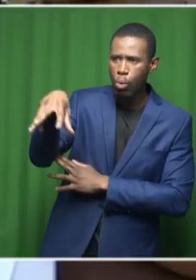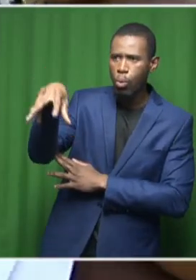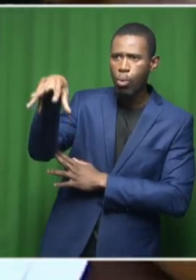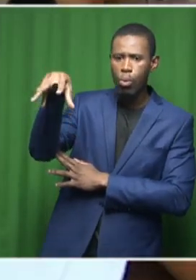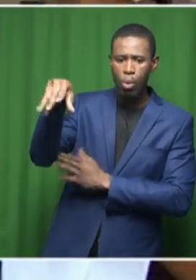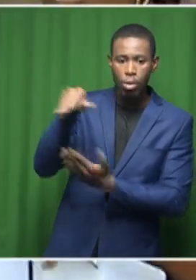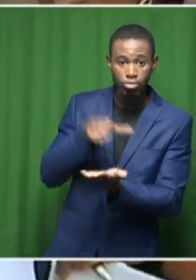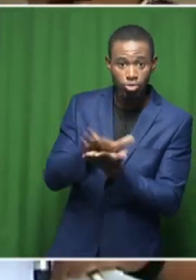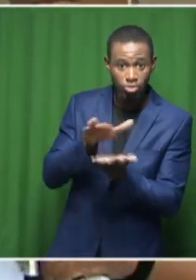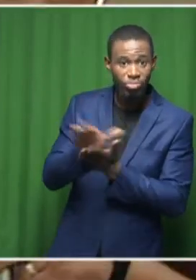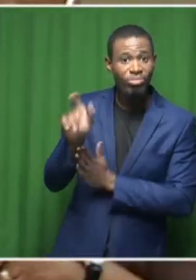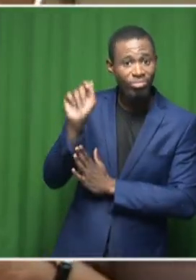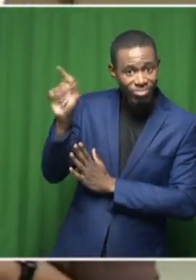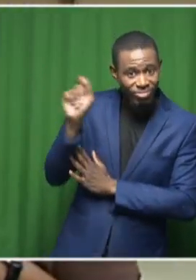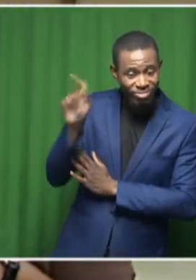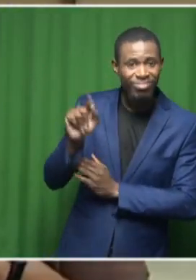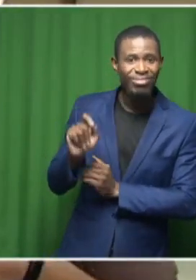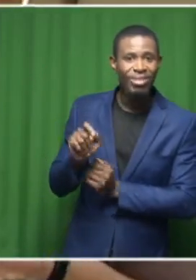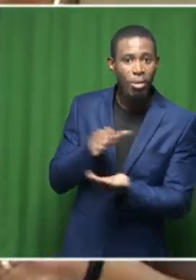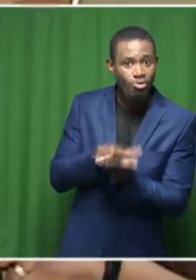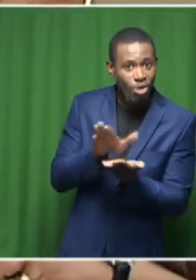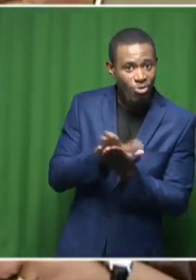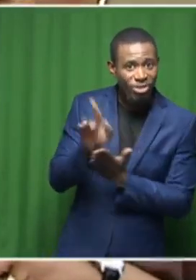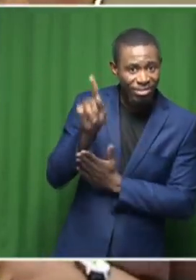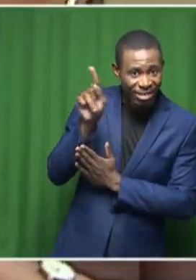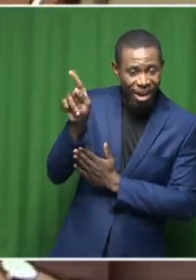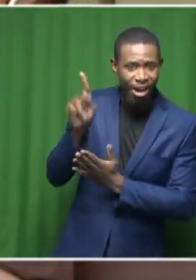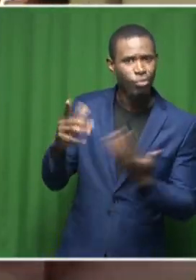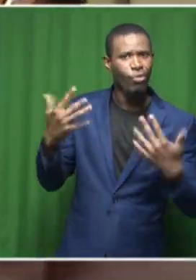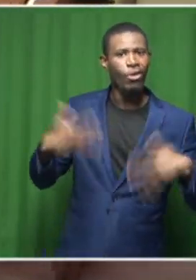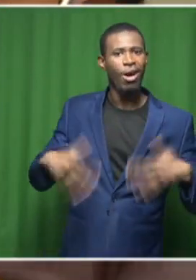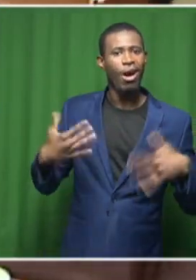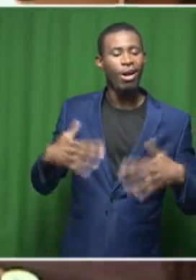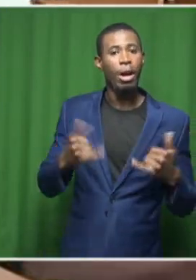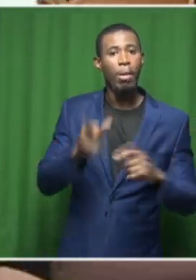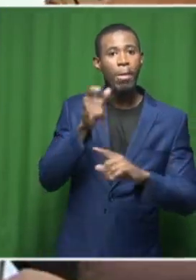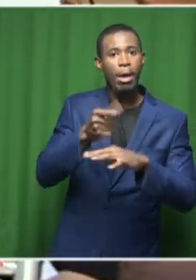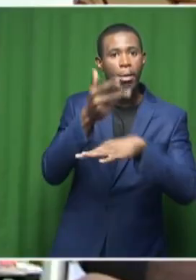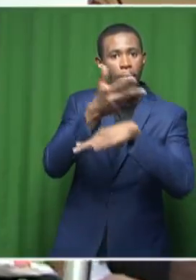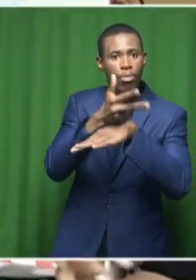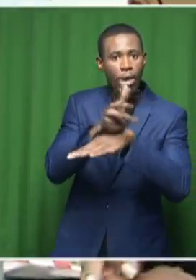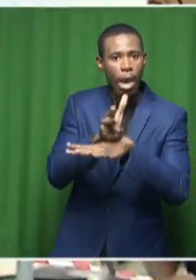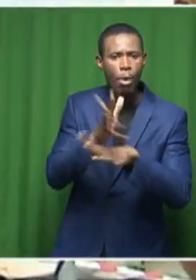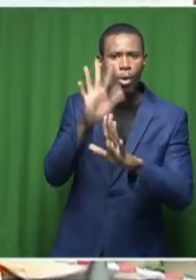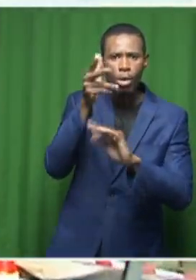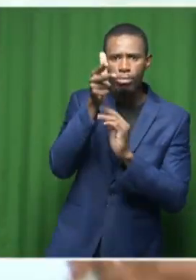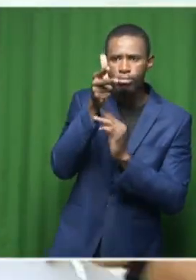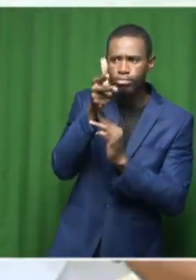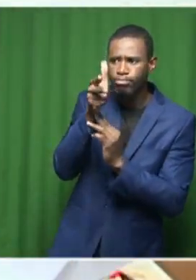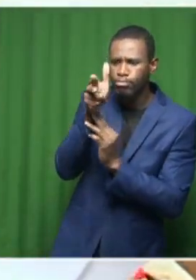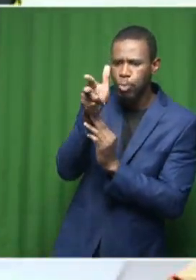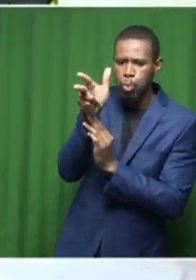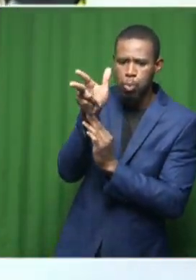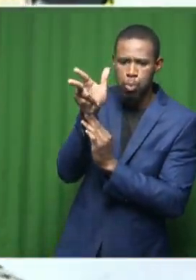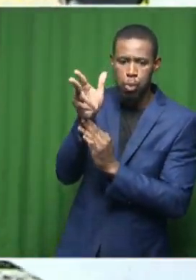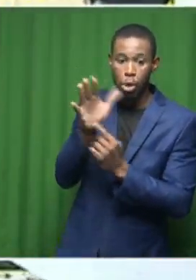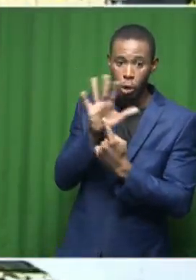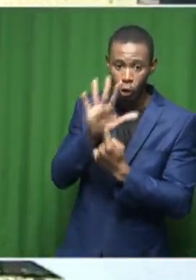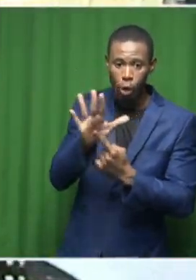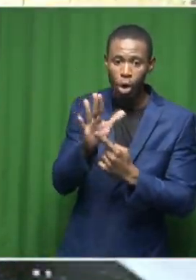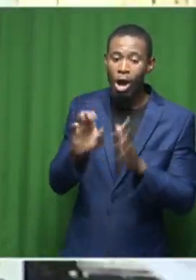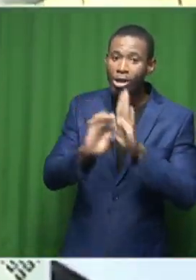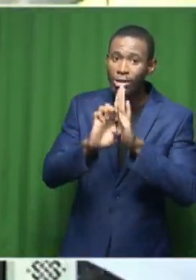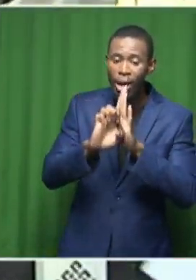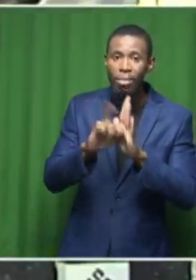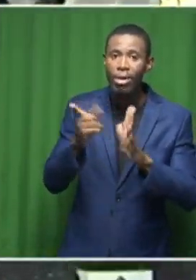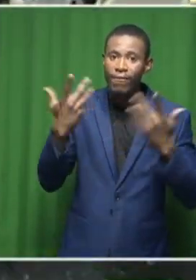today. And our cameraman Temba is just going to pan to his left and show you already an example